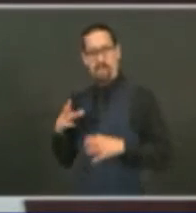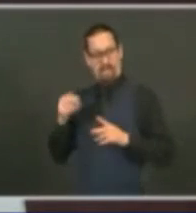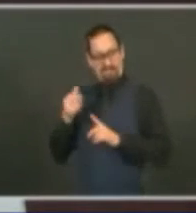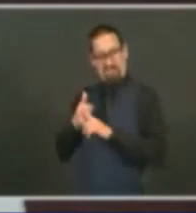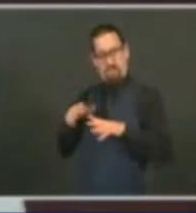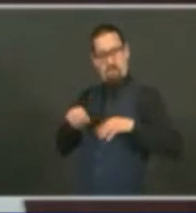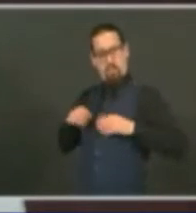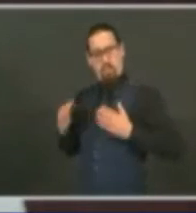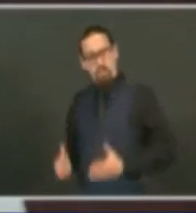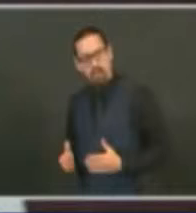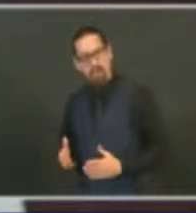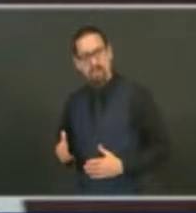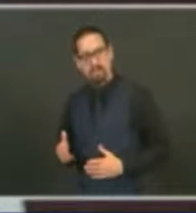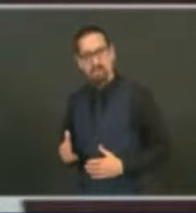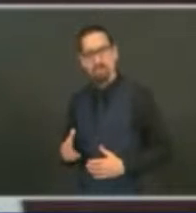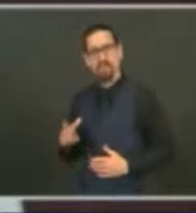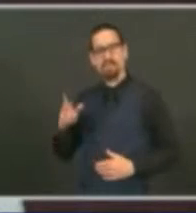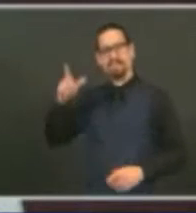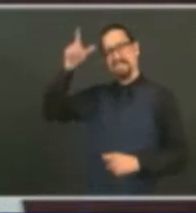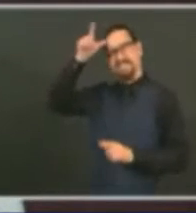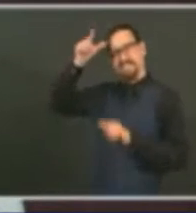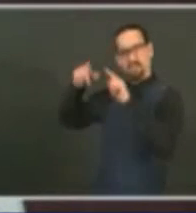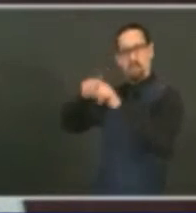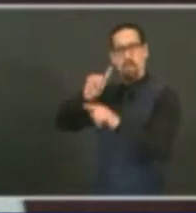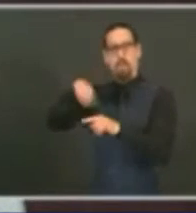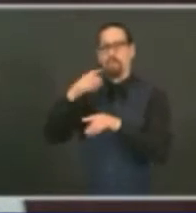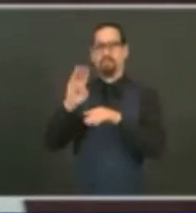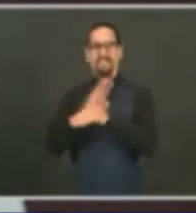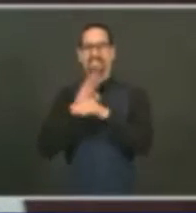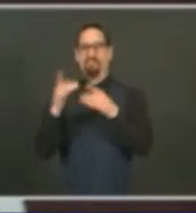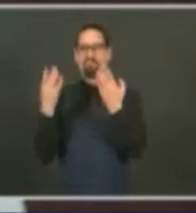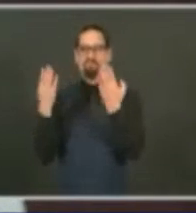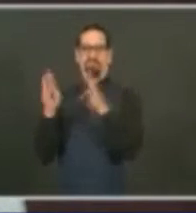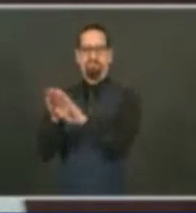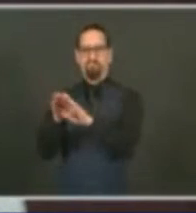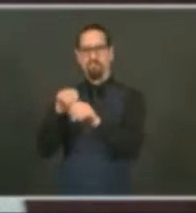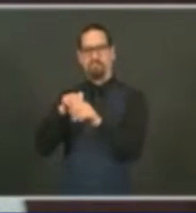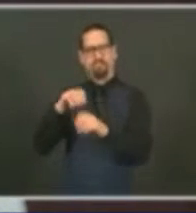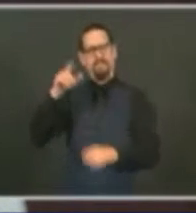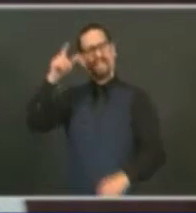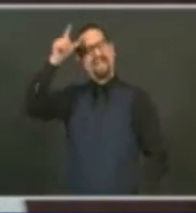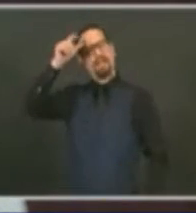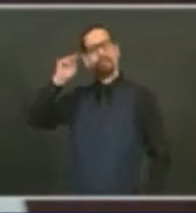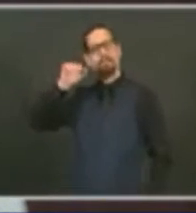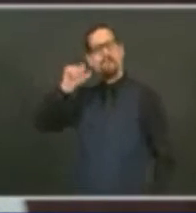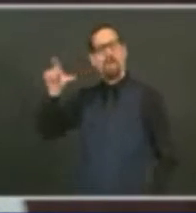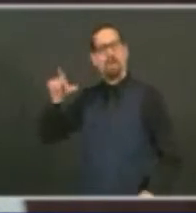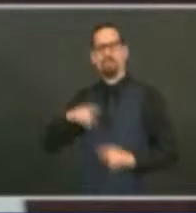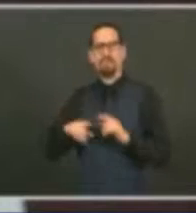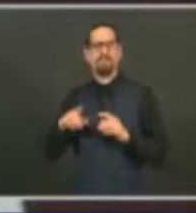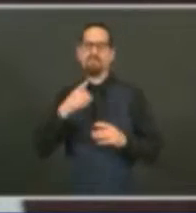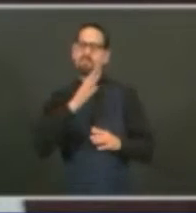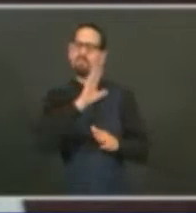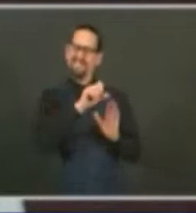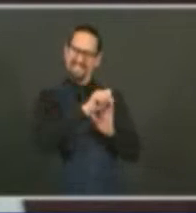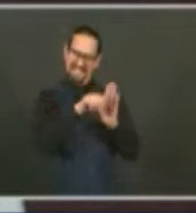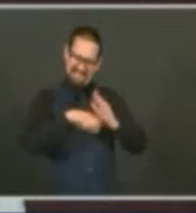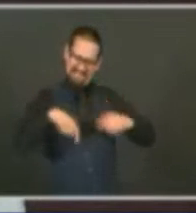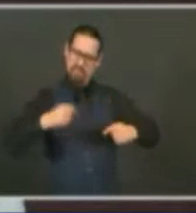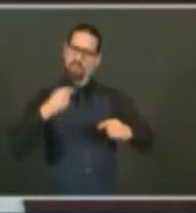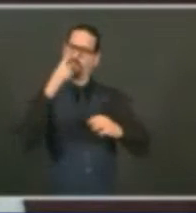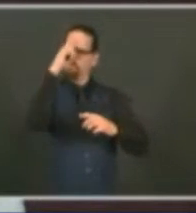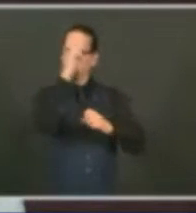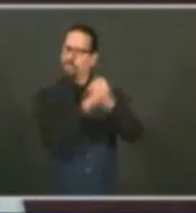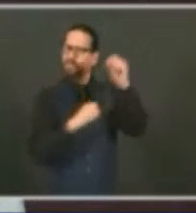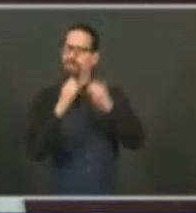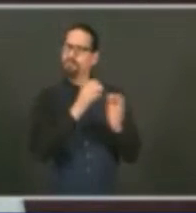the case of Lincoln, the only business closed in the Lincoln Mall. What is the state's strategy on this? And how far is the